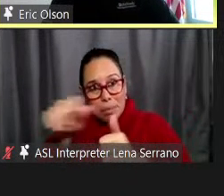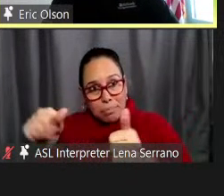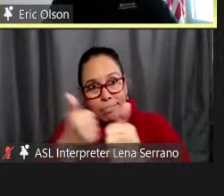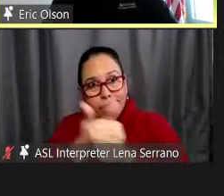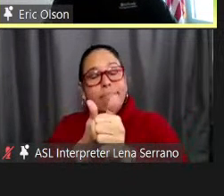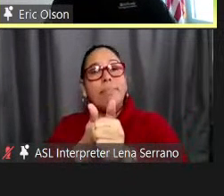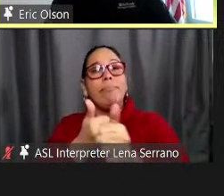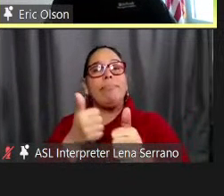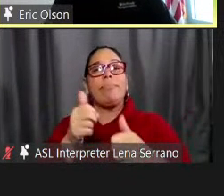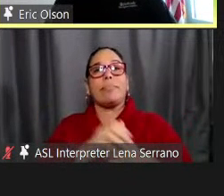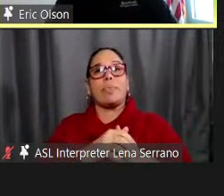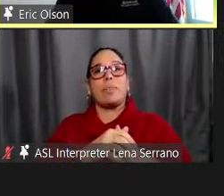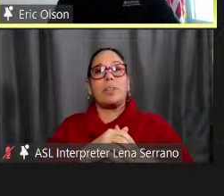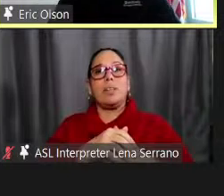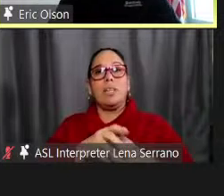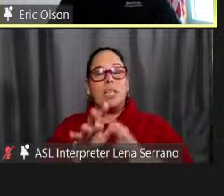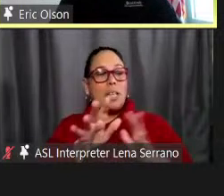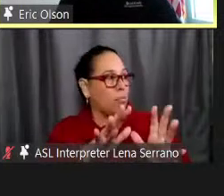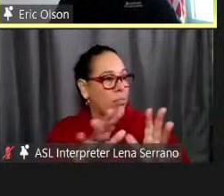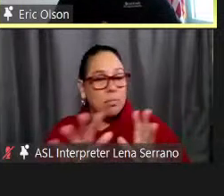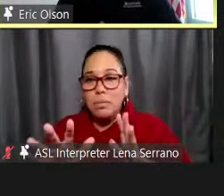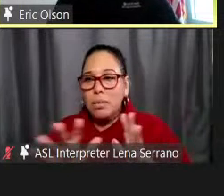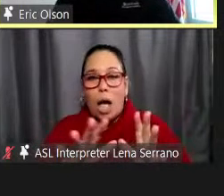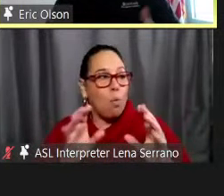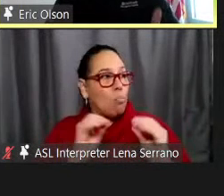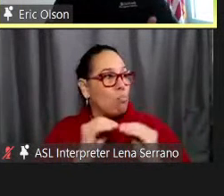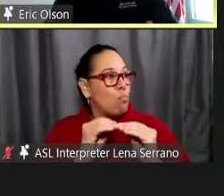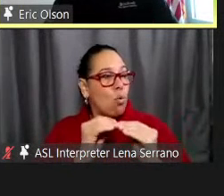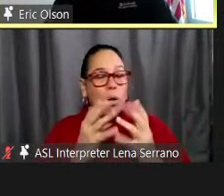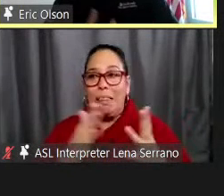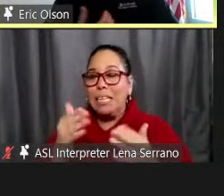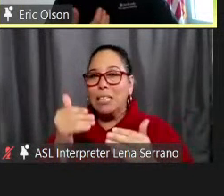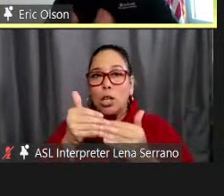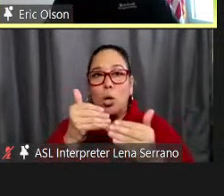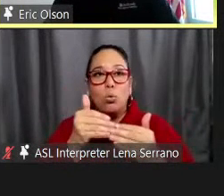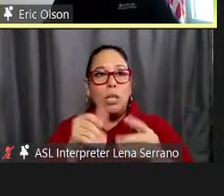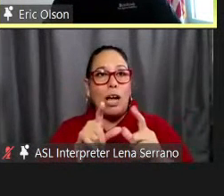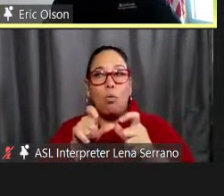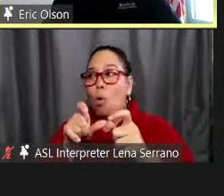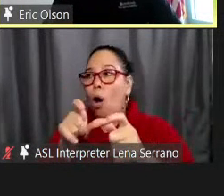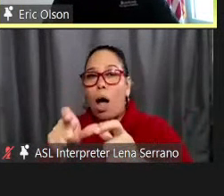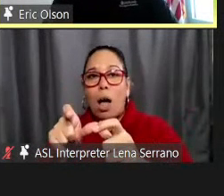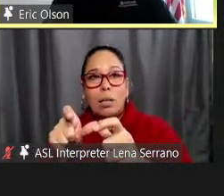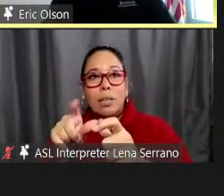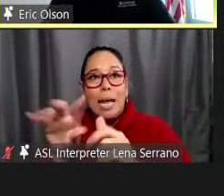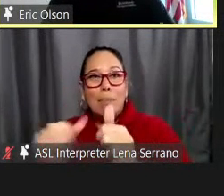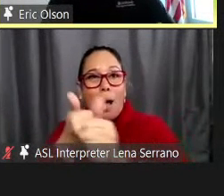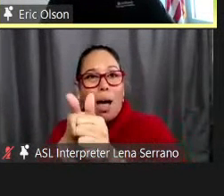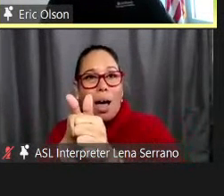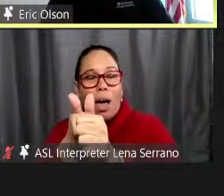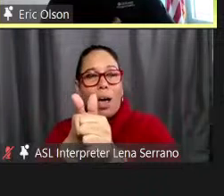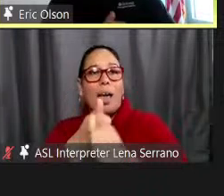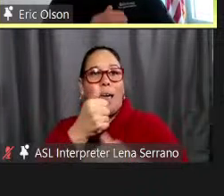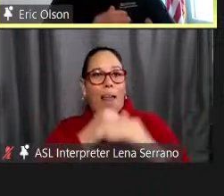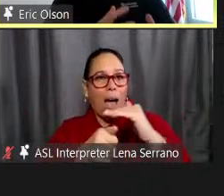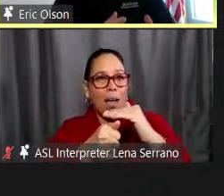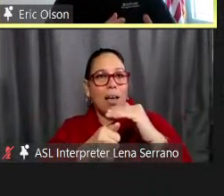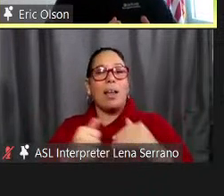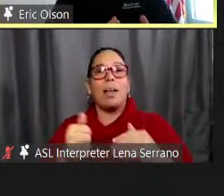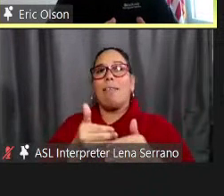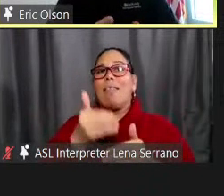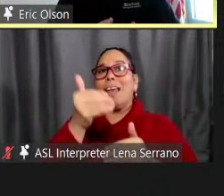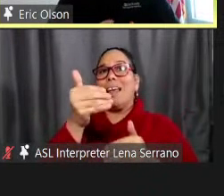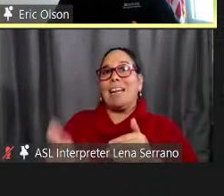trash enclosure, they started identifying some more objects nearby that they could run to and get down behind. And the next objects were a set